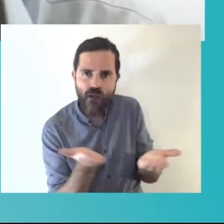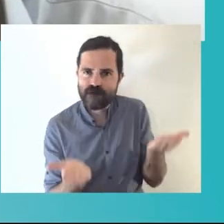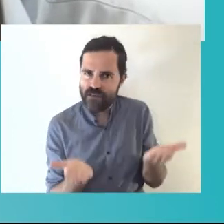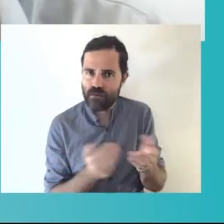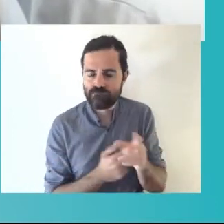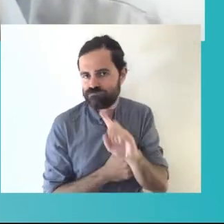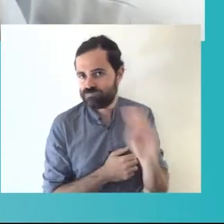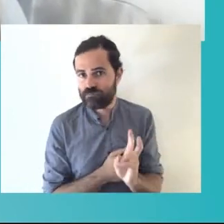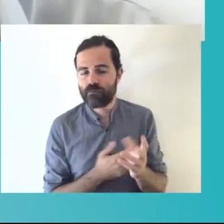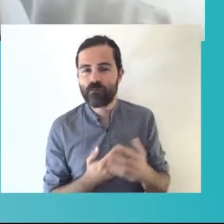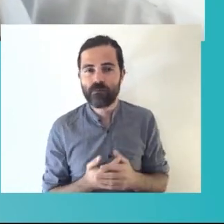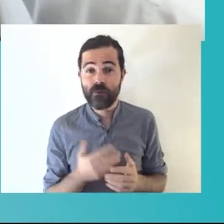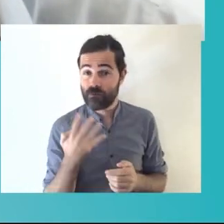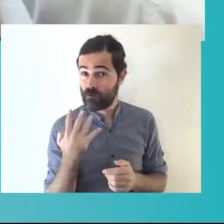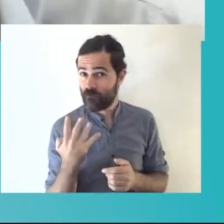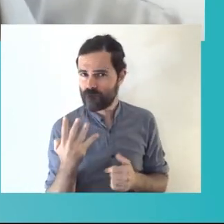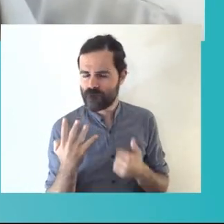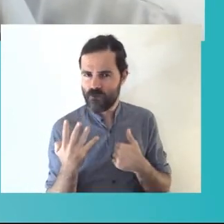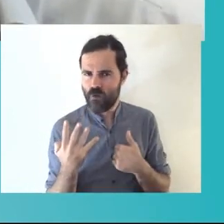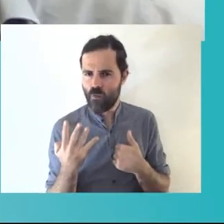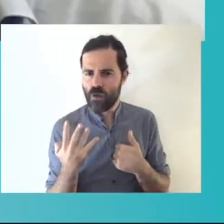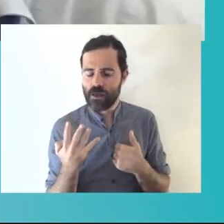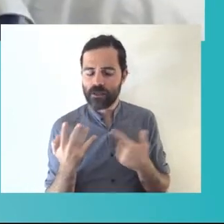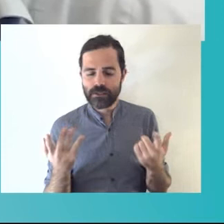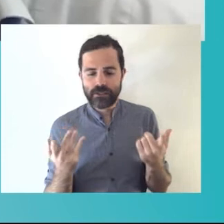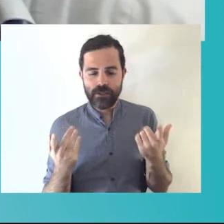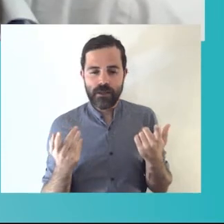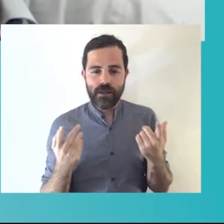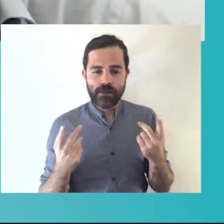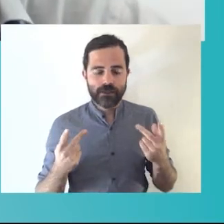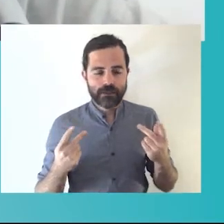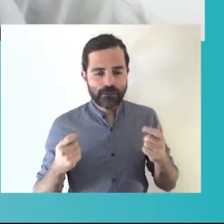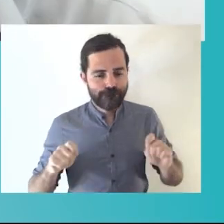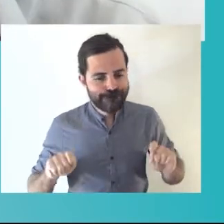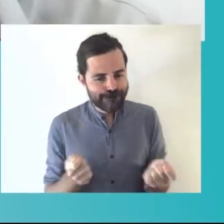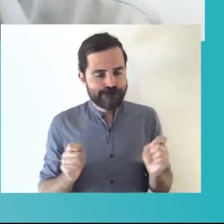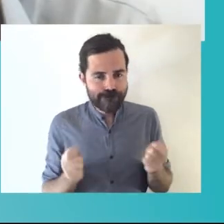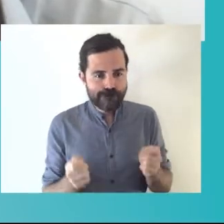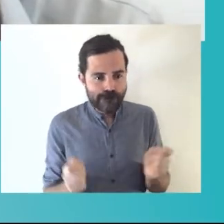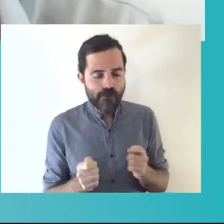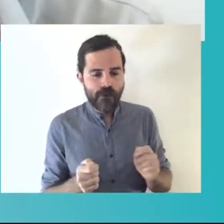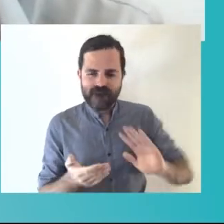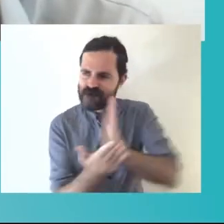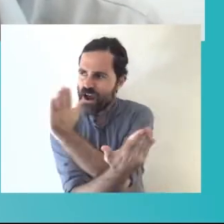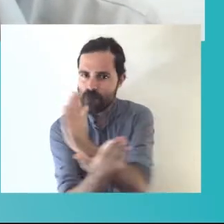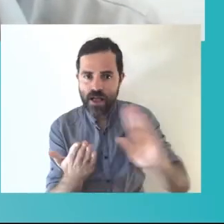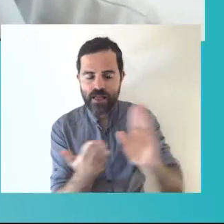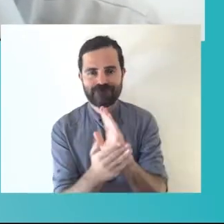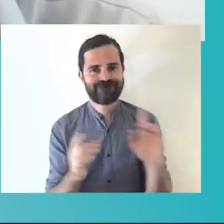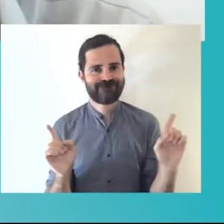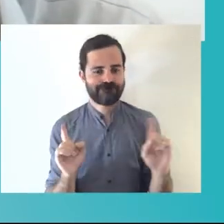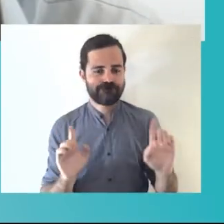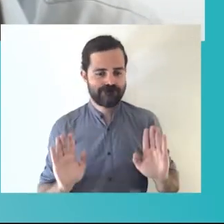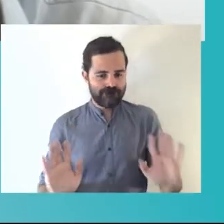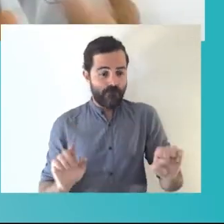payment mechanisms. Number four, we strive to stop fragmentation. What we aim for is to have a